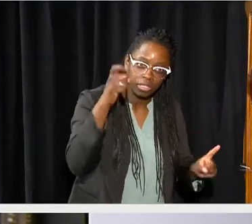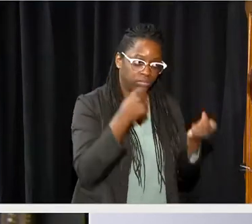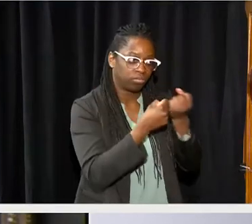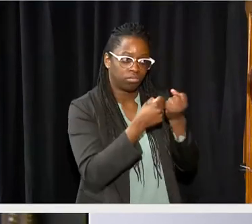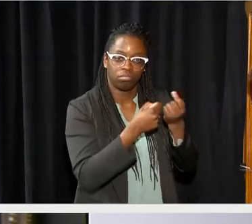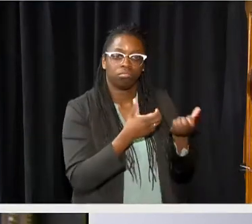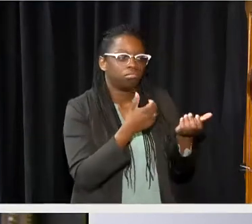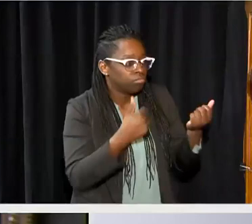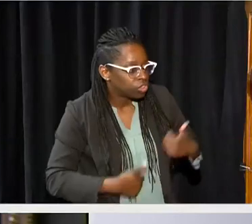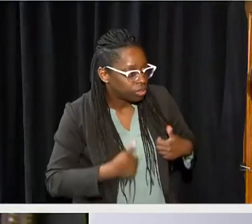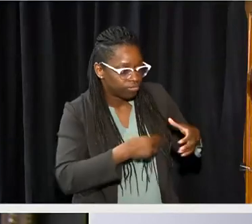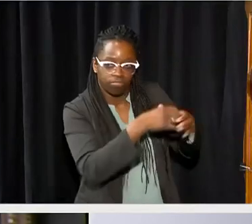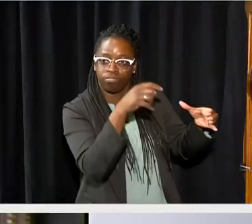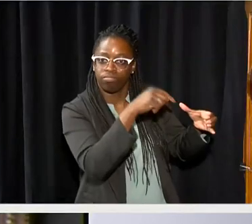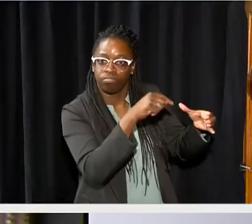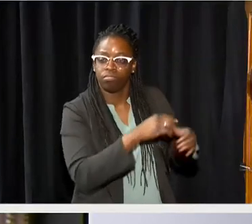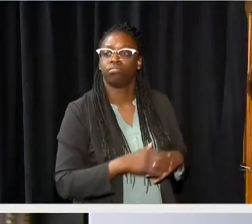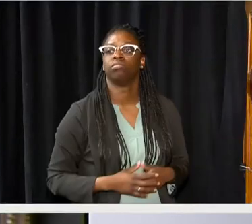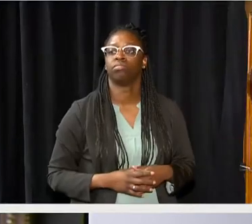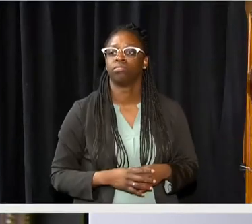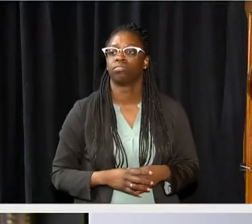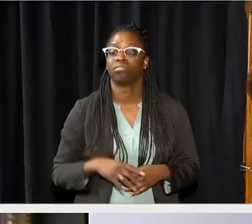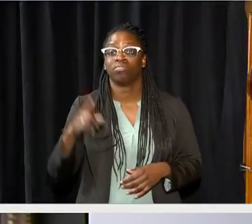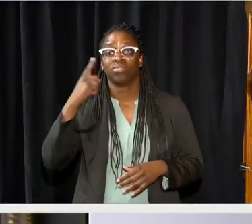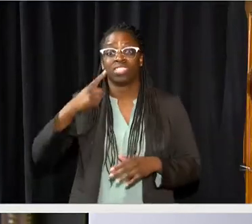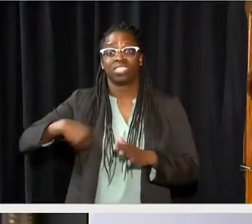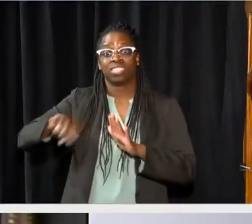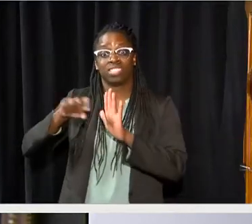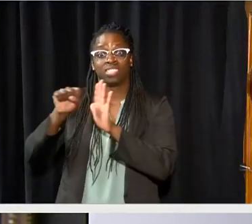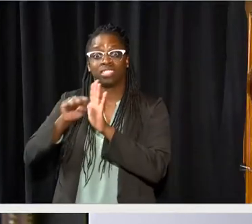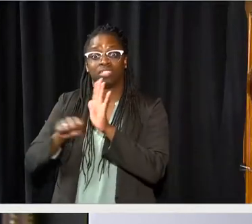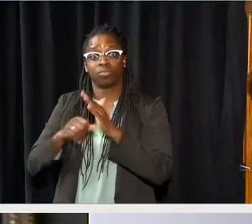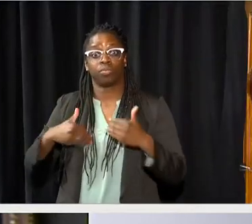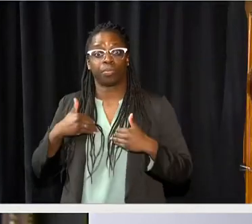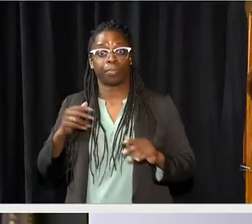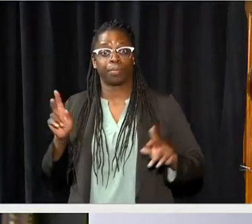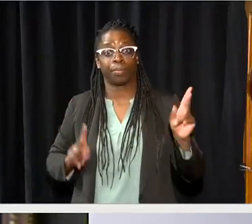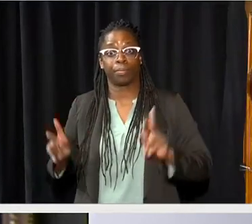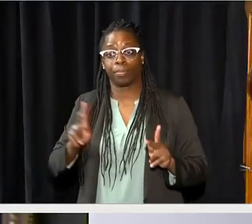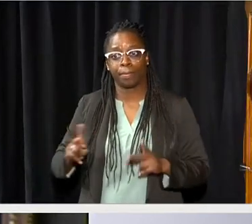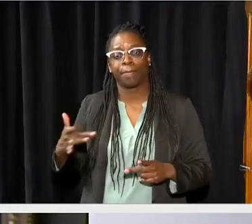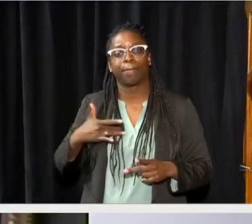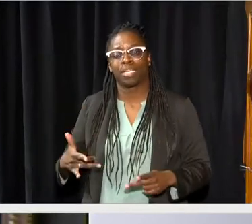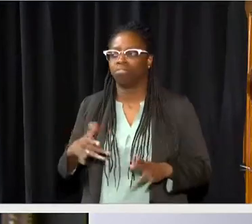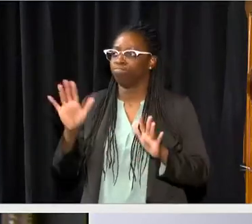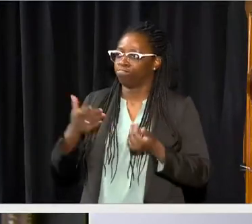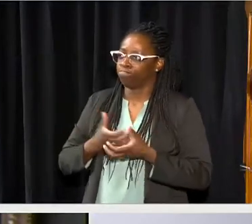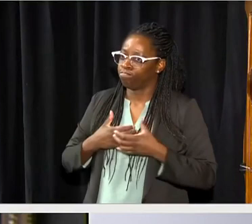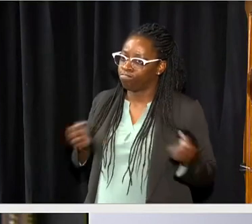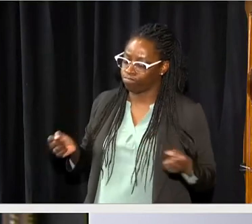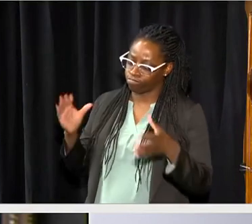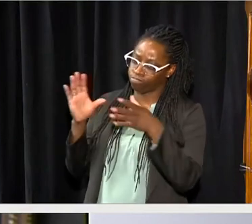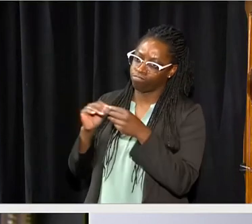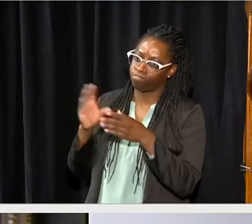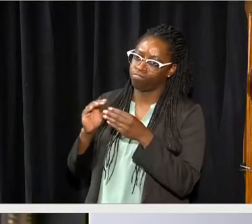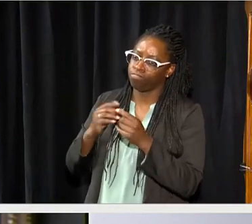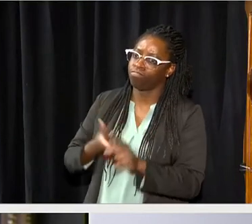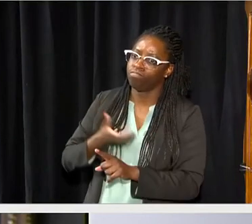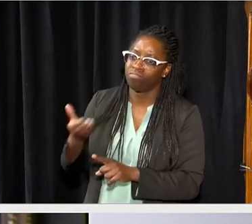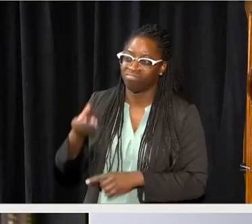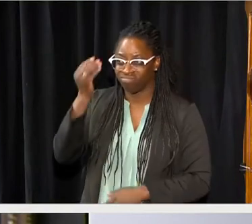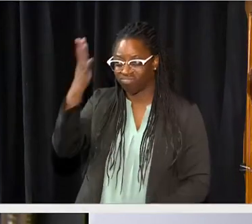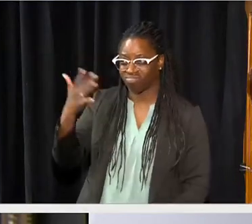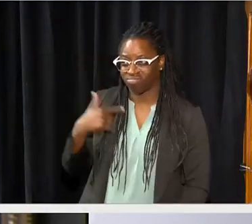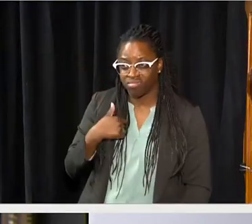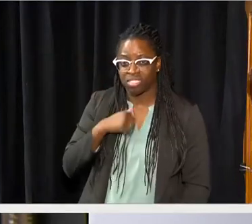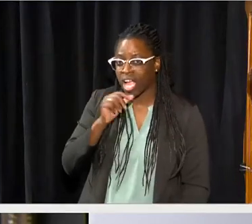support. Let's be a state where every young person knows that it's okay to sometimes not